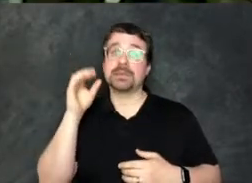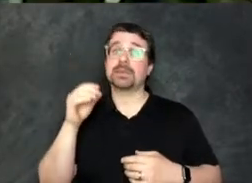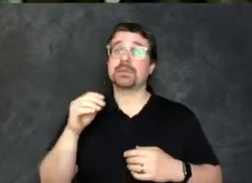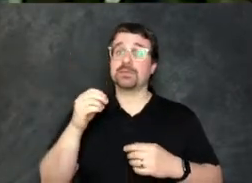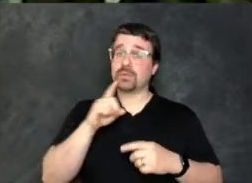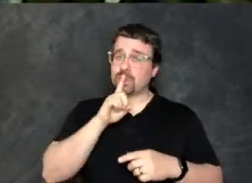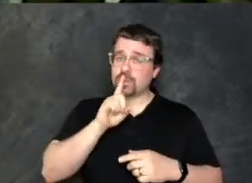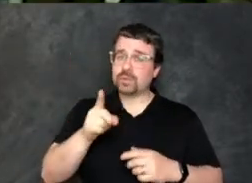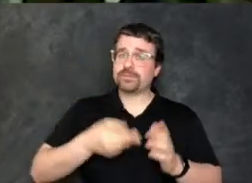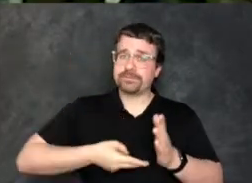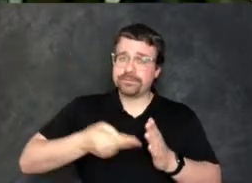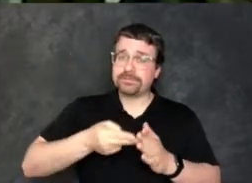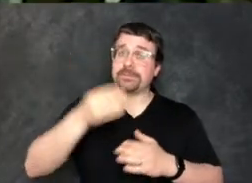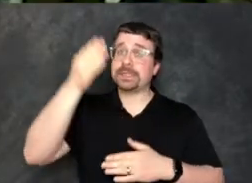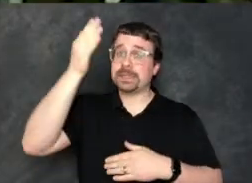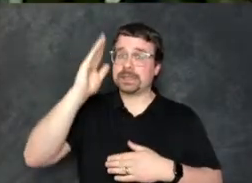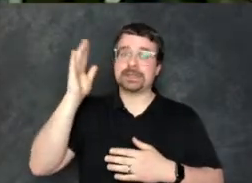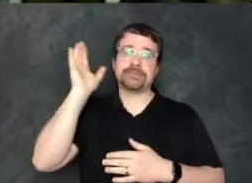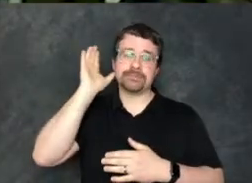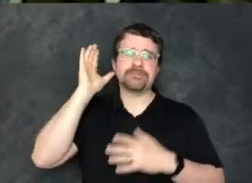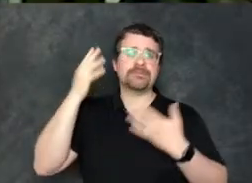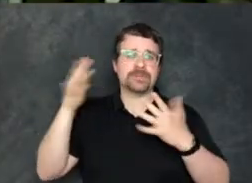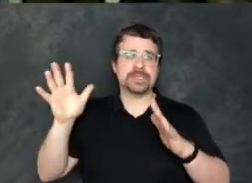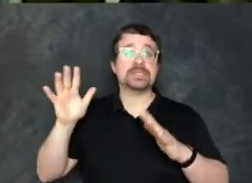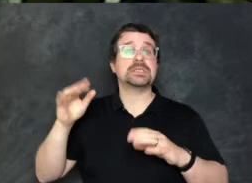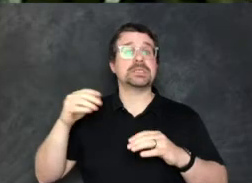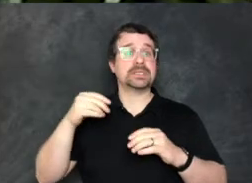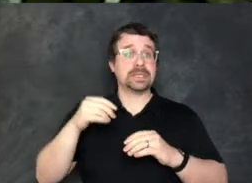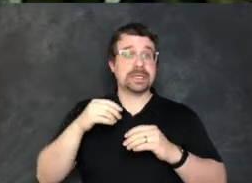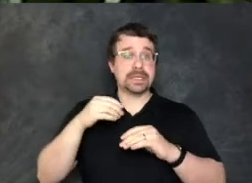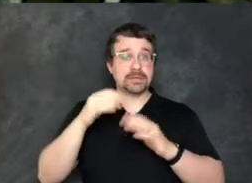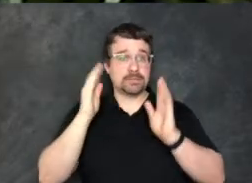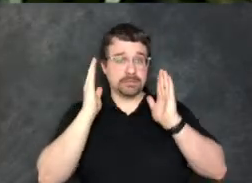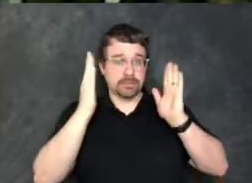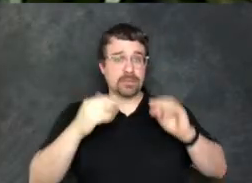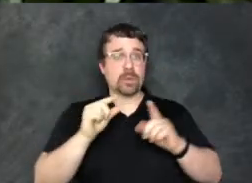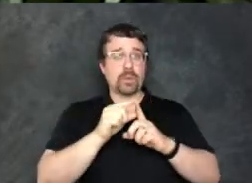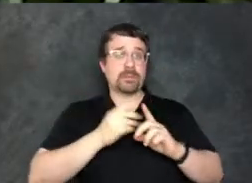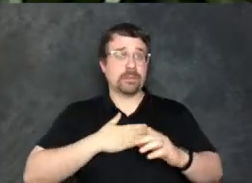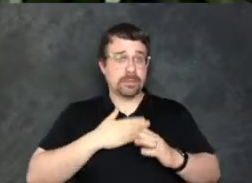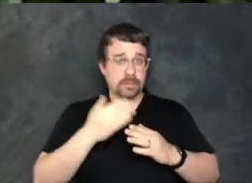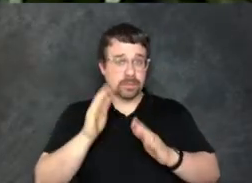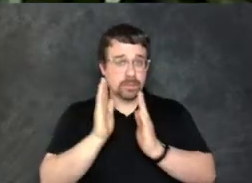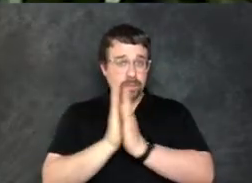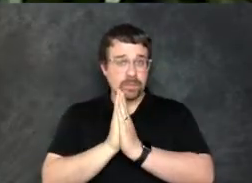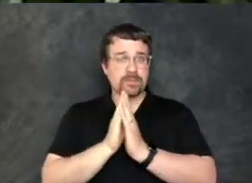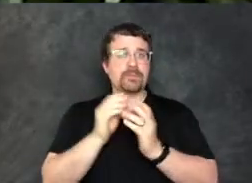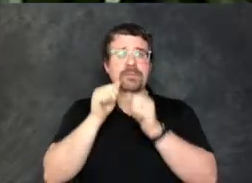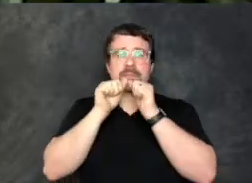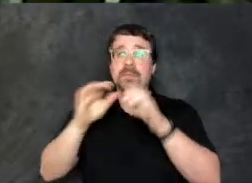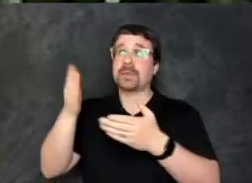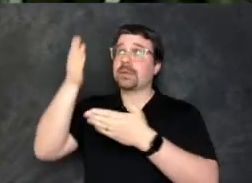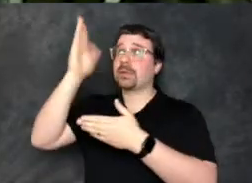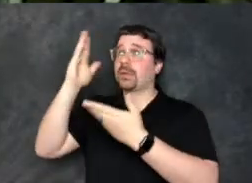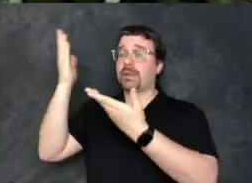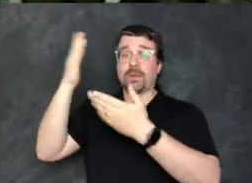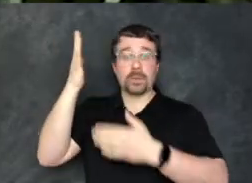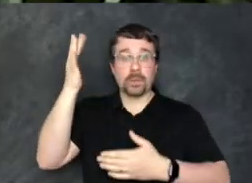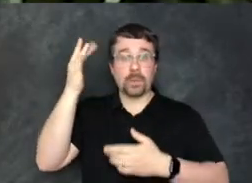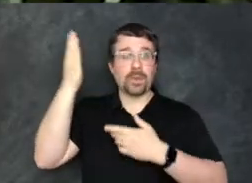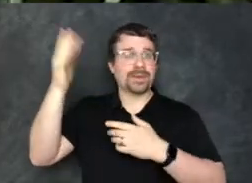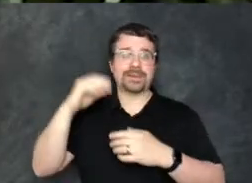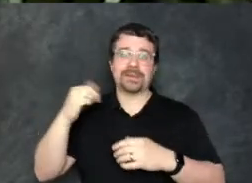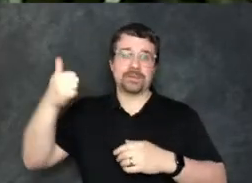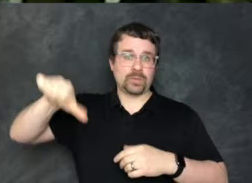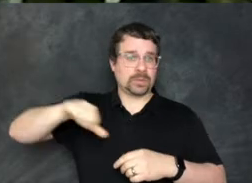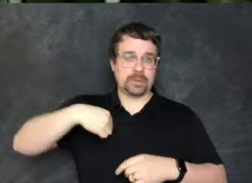not have listened. But truly God has listened. He has given heed to the words of my prayer.